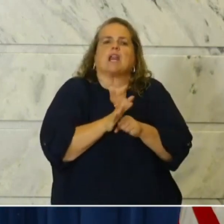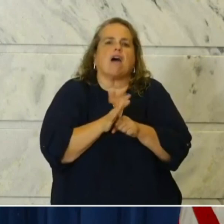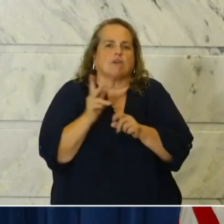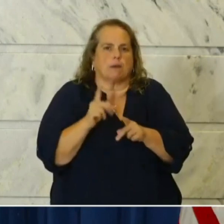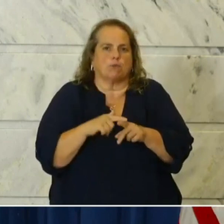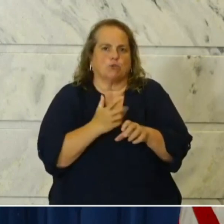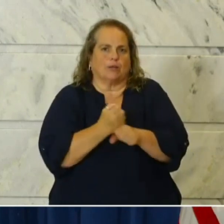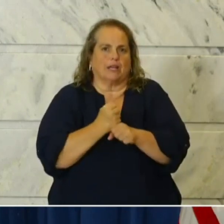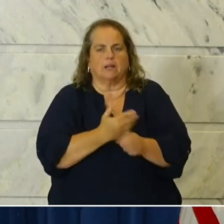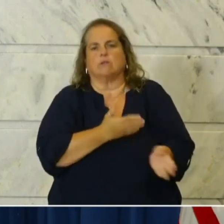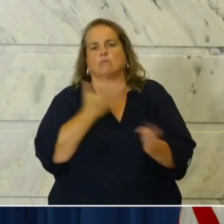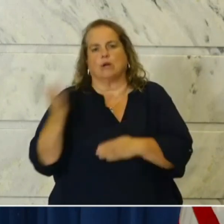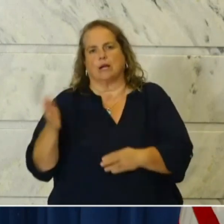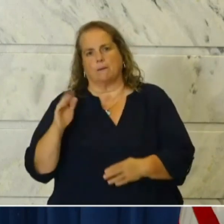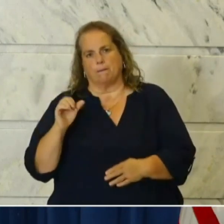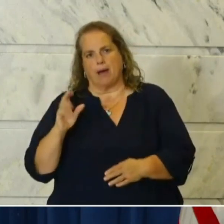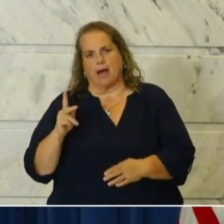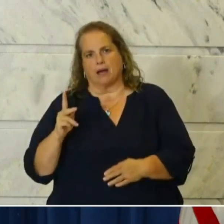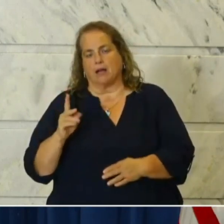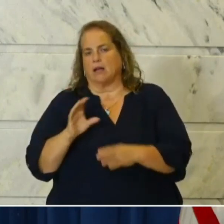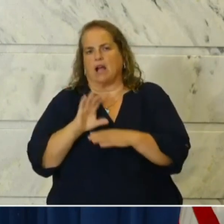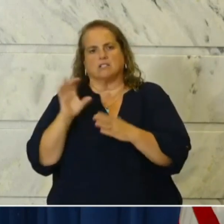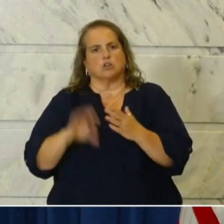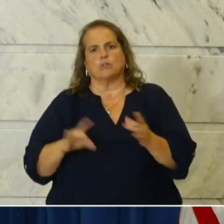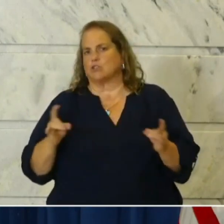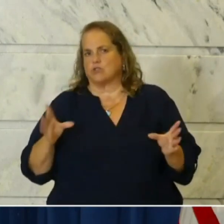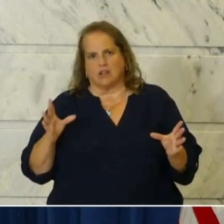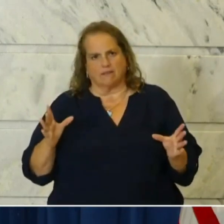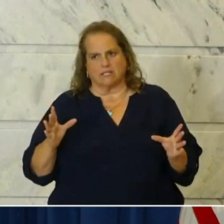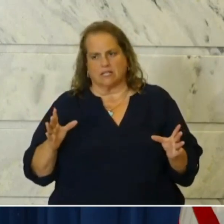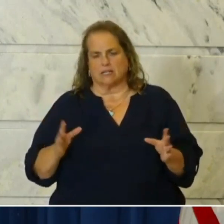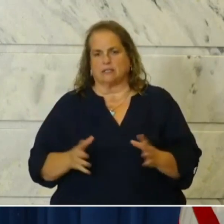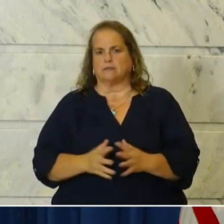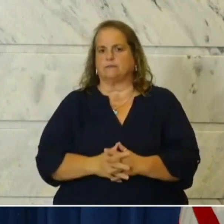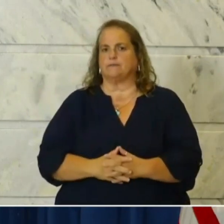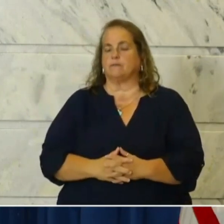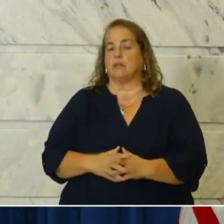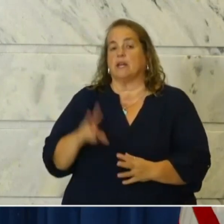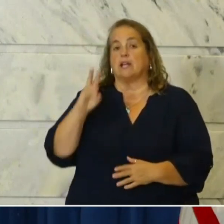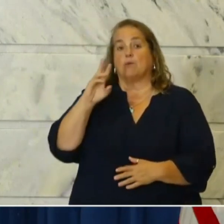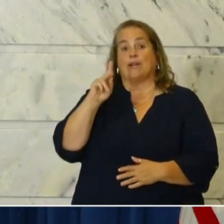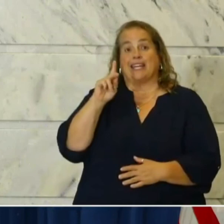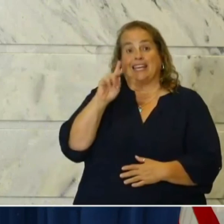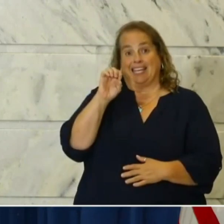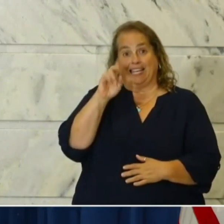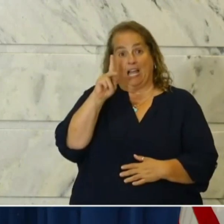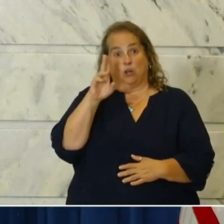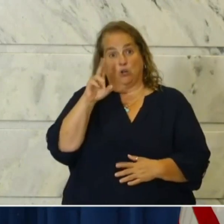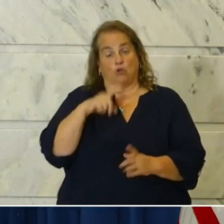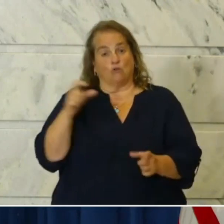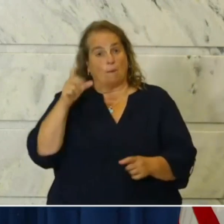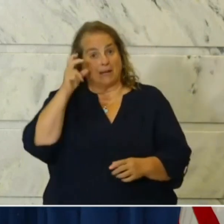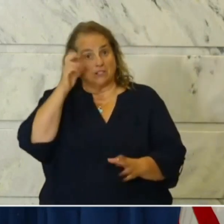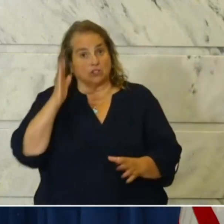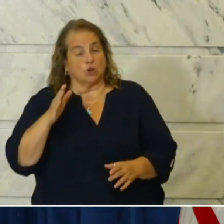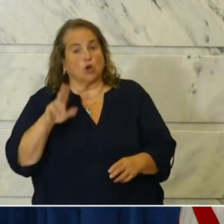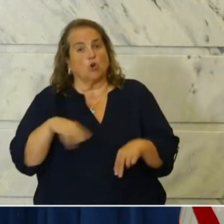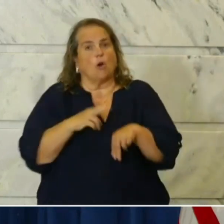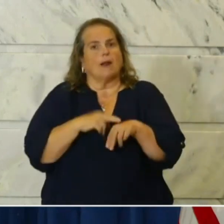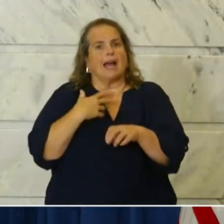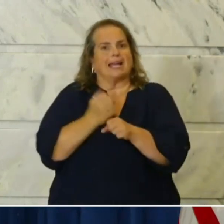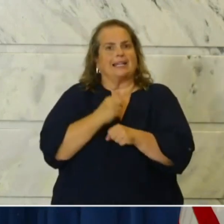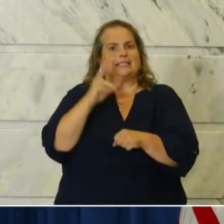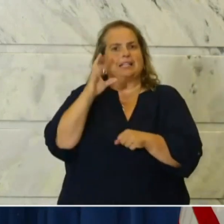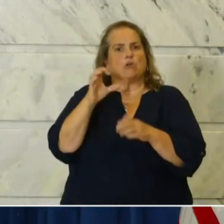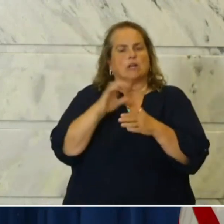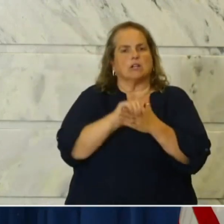contract it and bring it back, and the consequences are just devastating. WEKU from a listener. Normally I get $600 on my card by this